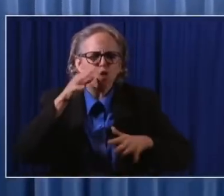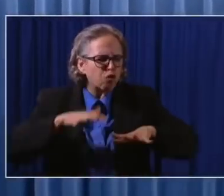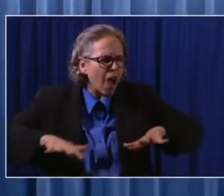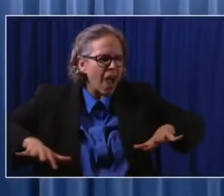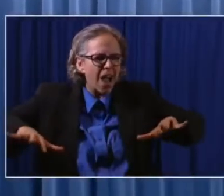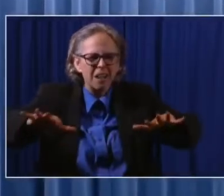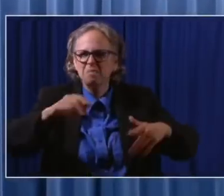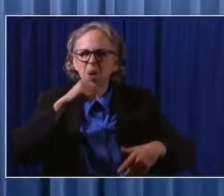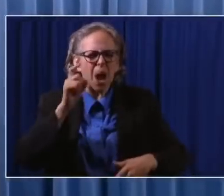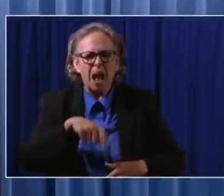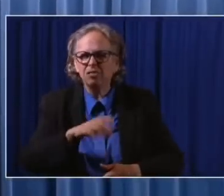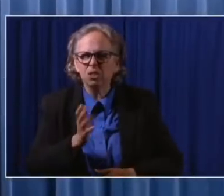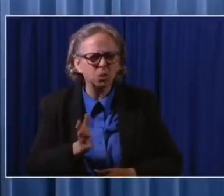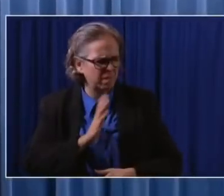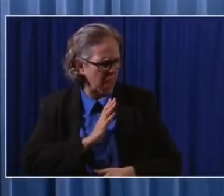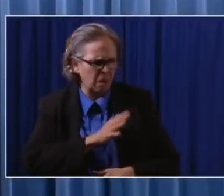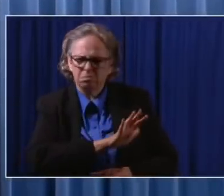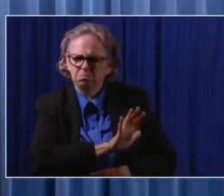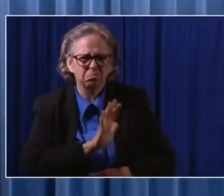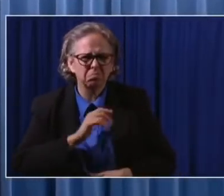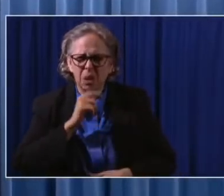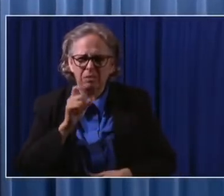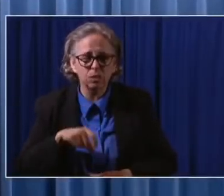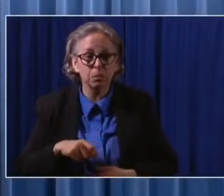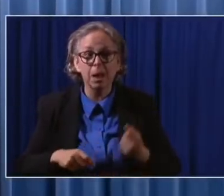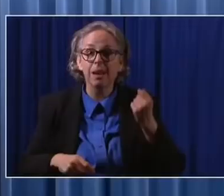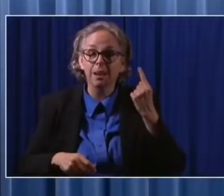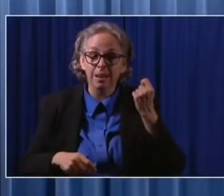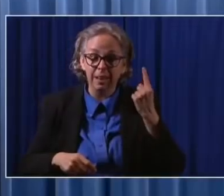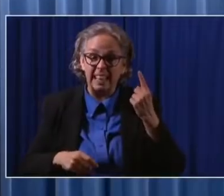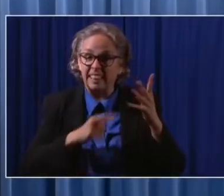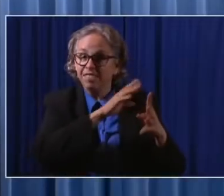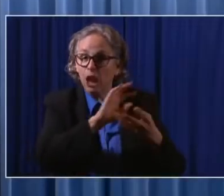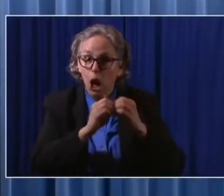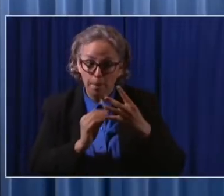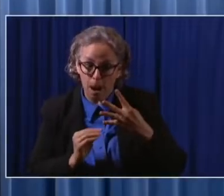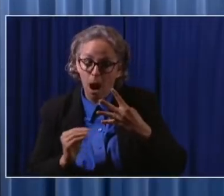But if we're at this level, then you need to do it.